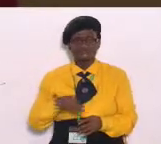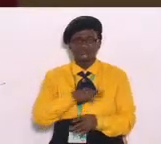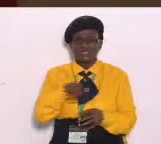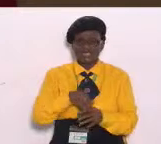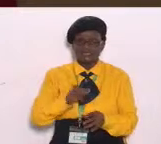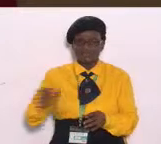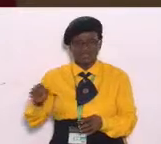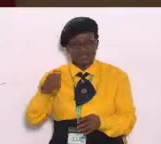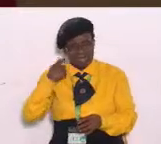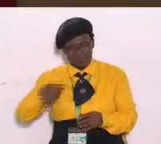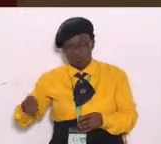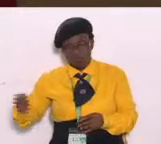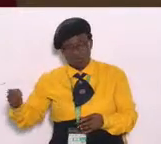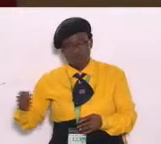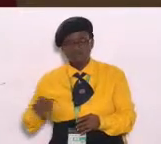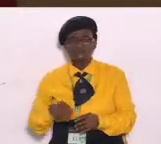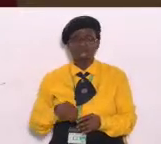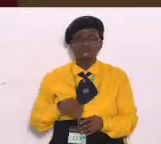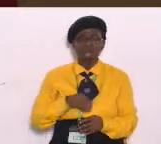including gold.